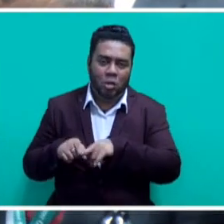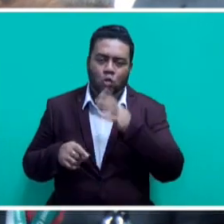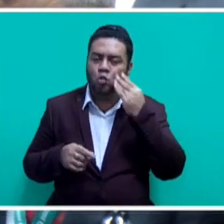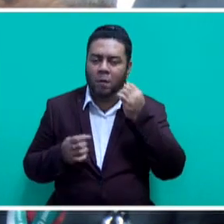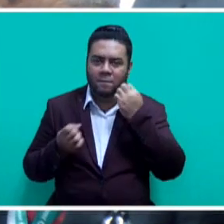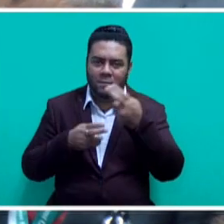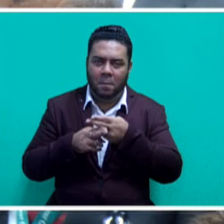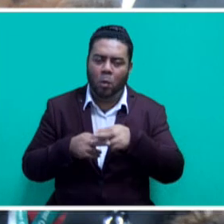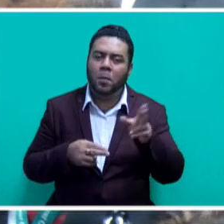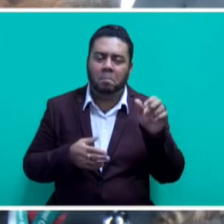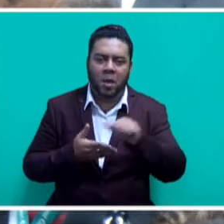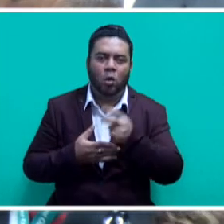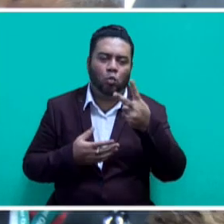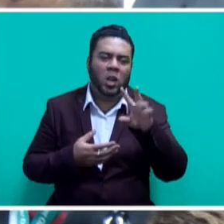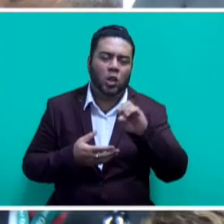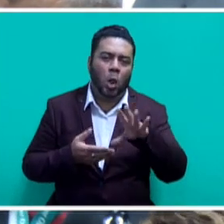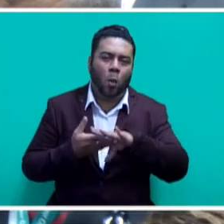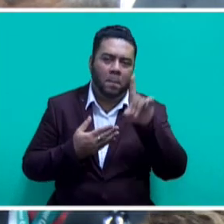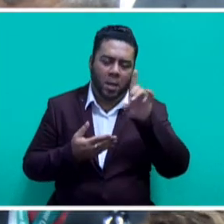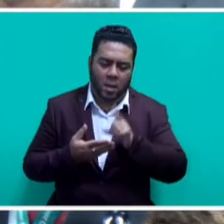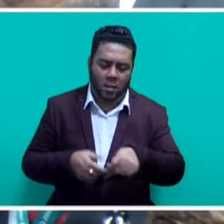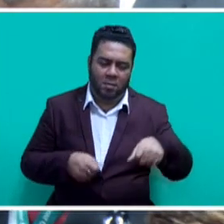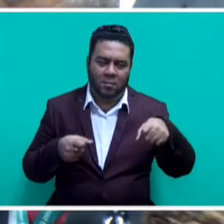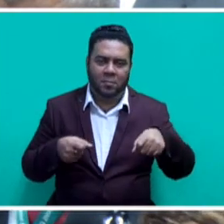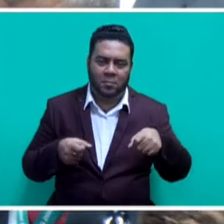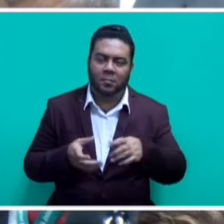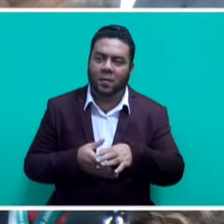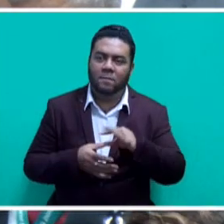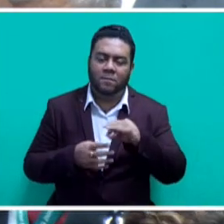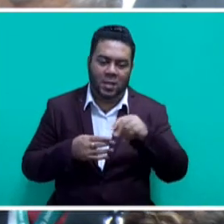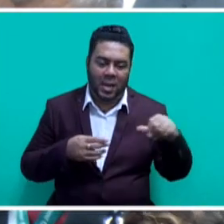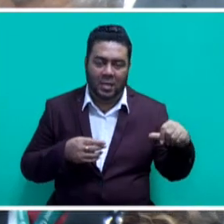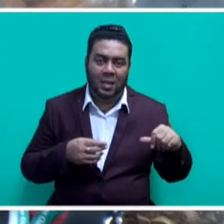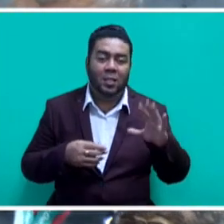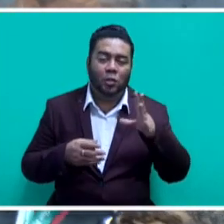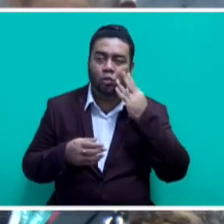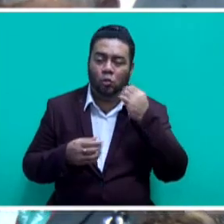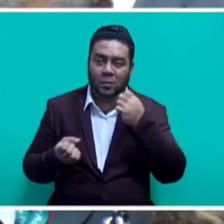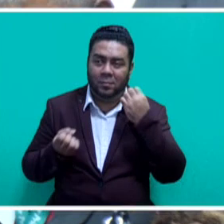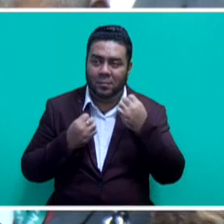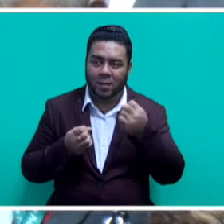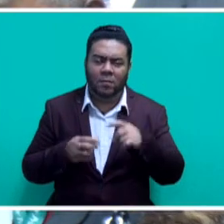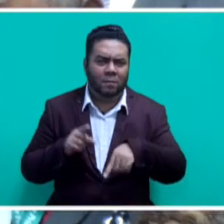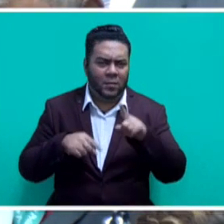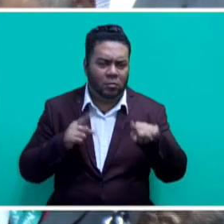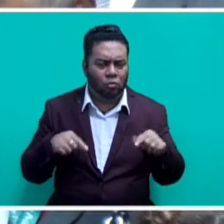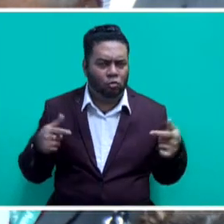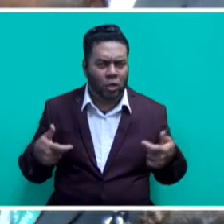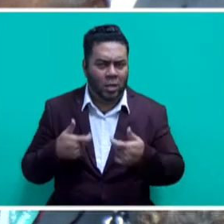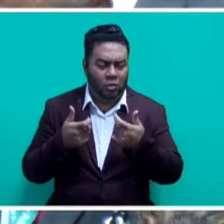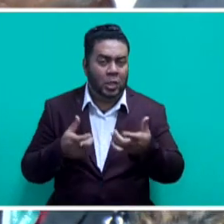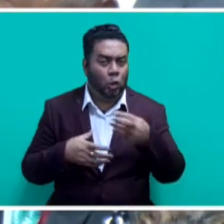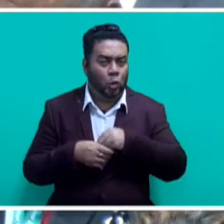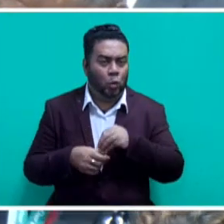pay only $20 per bag. Sir, Mr. Speaker, the sugar industry has been facing various challenges,